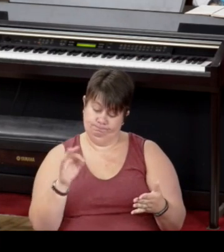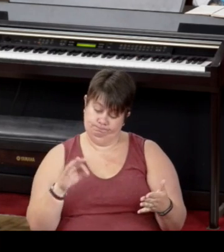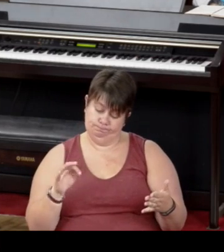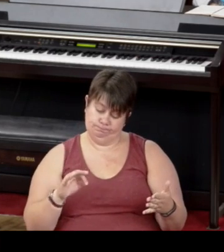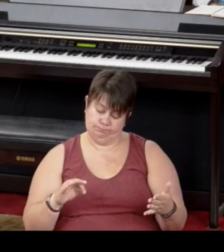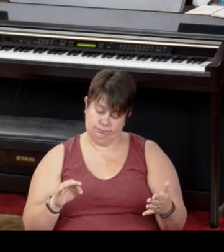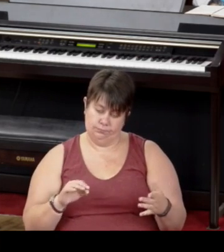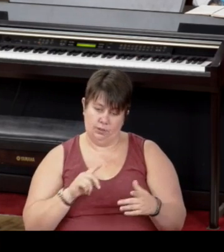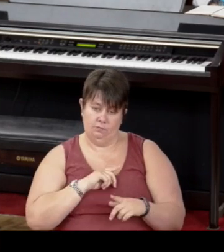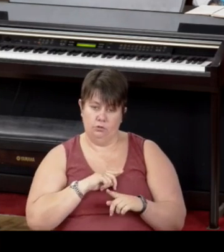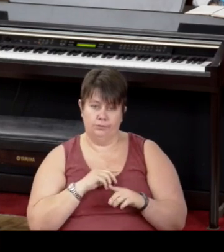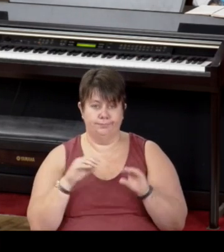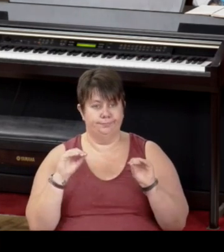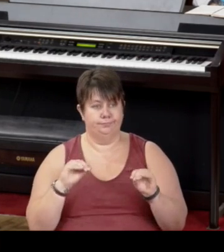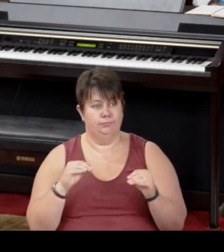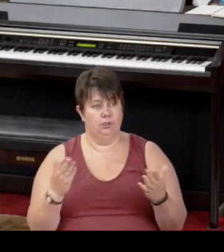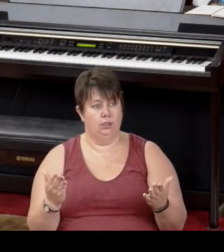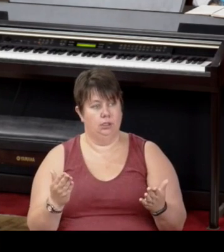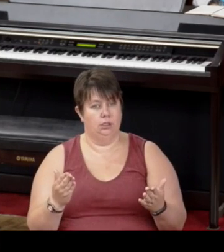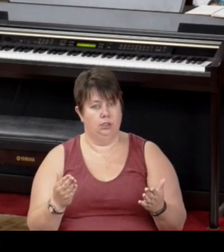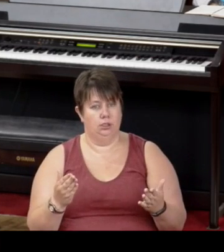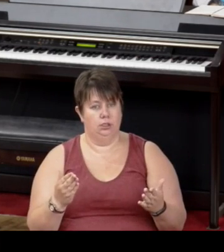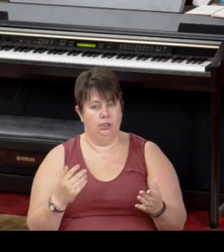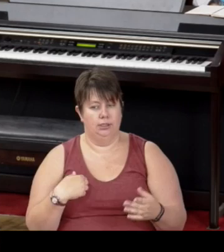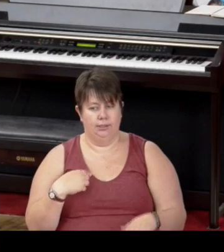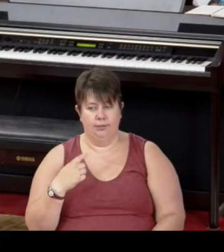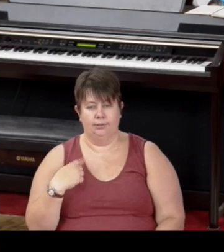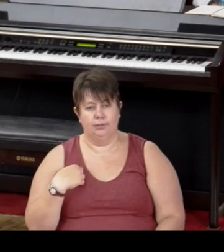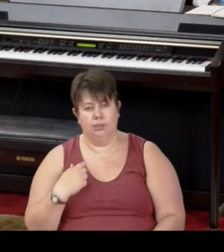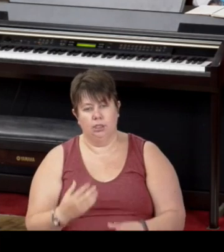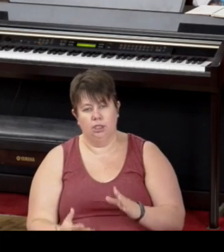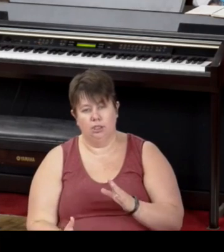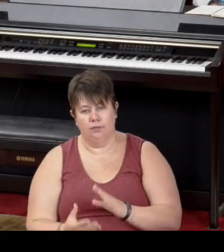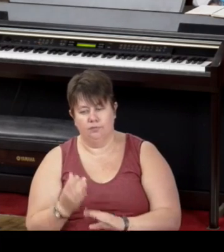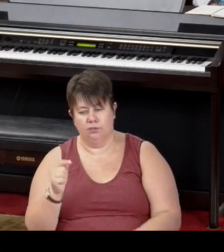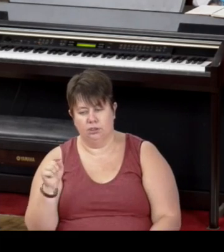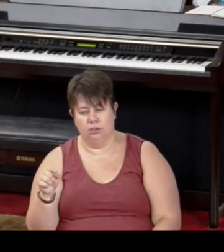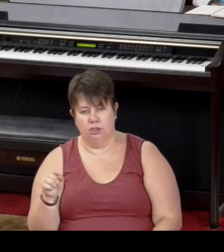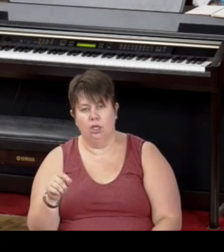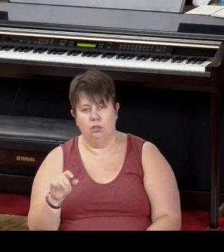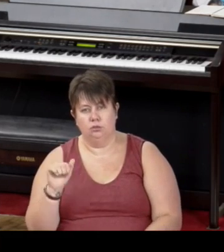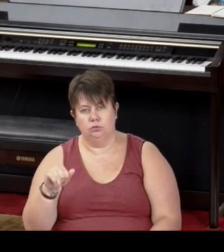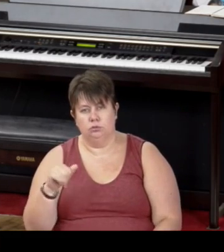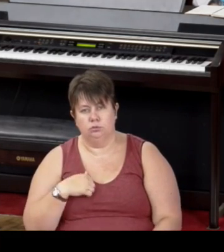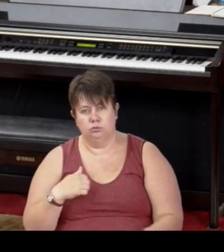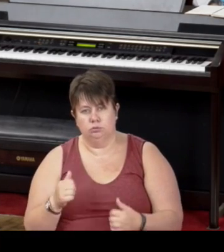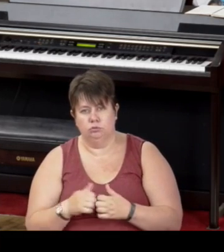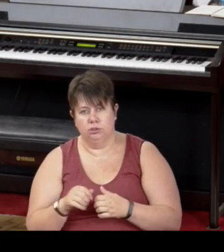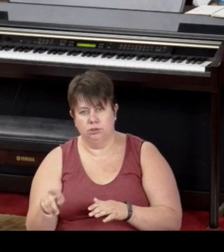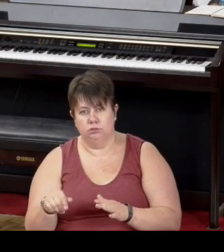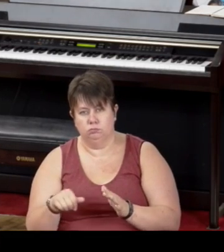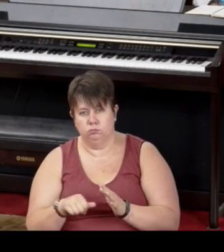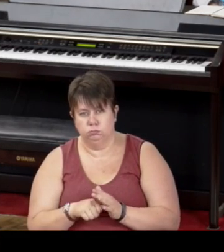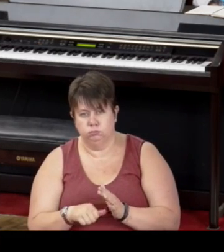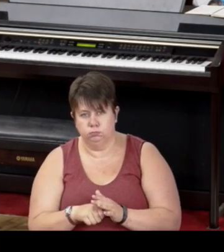I could kind of see what he was getting at when he said, it's difficult. Because preparing the message